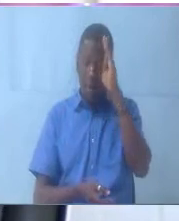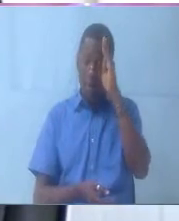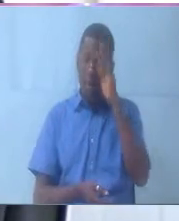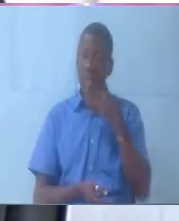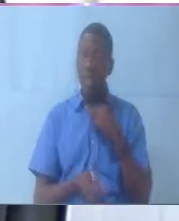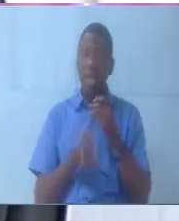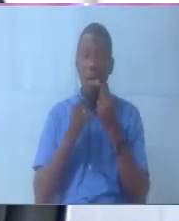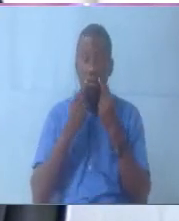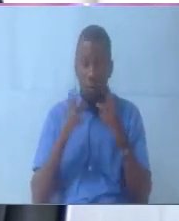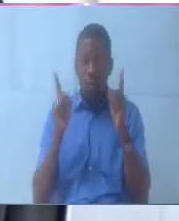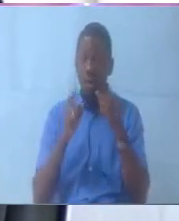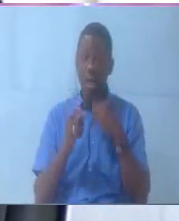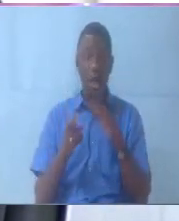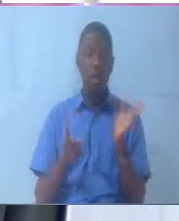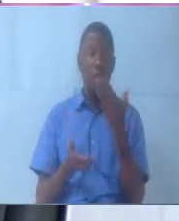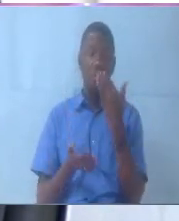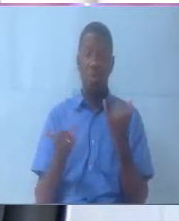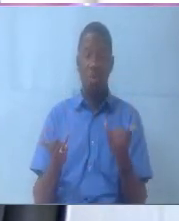He became more worried.